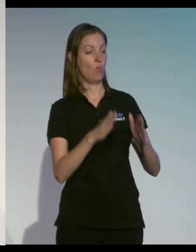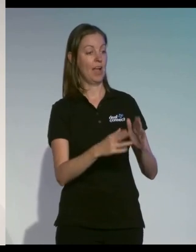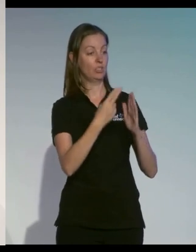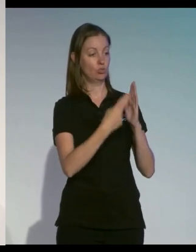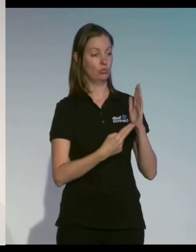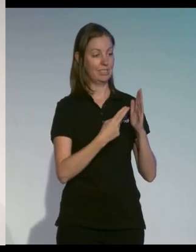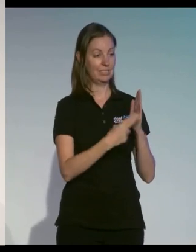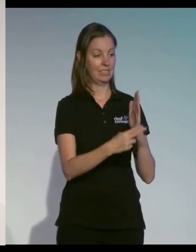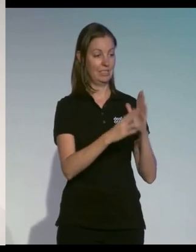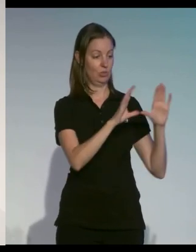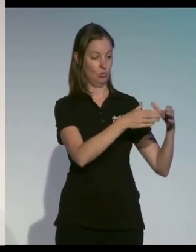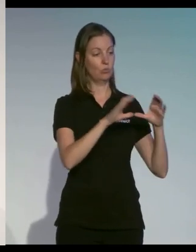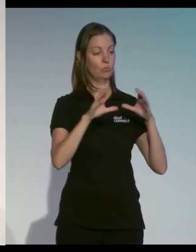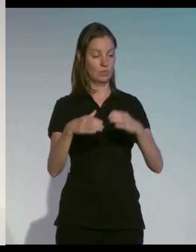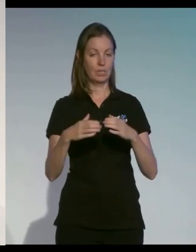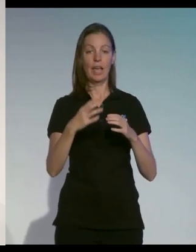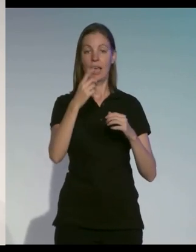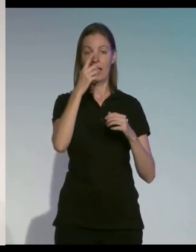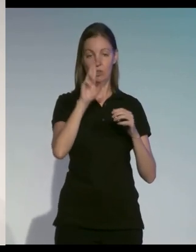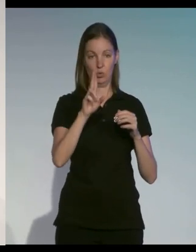can use to encourage states